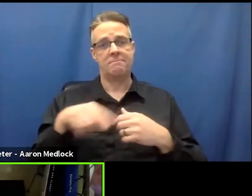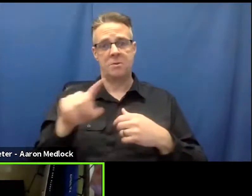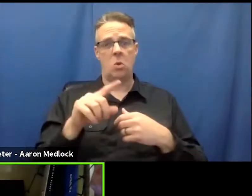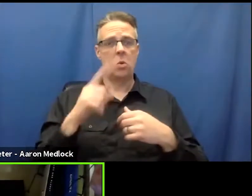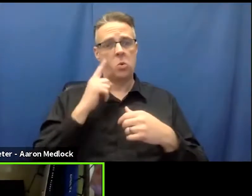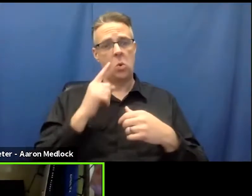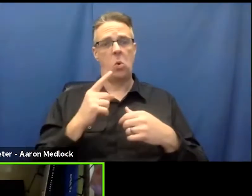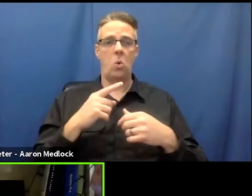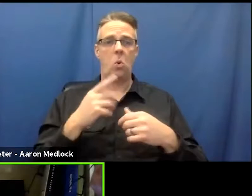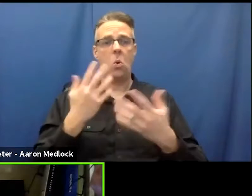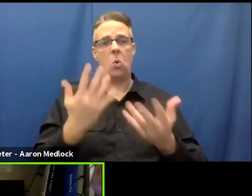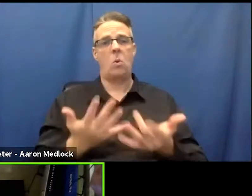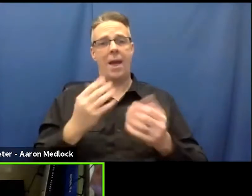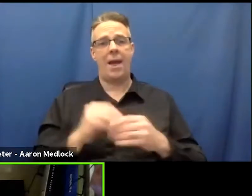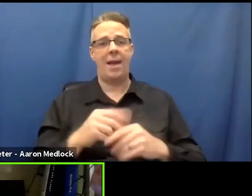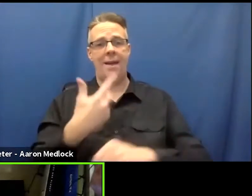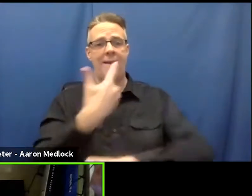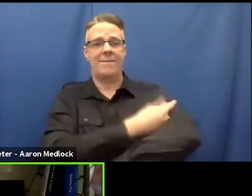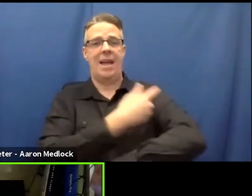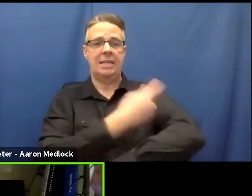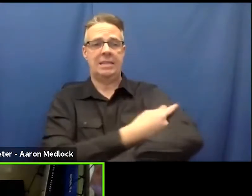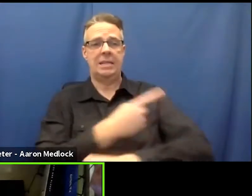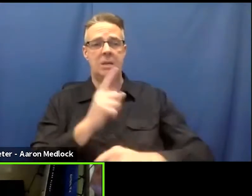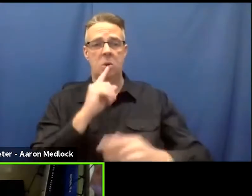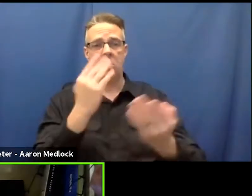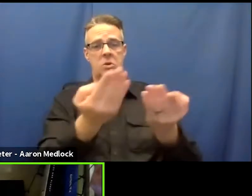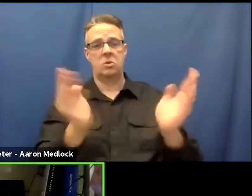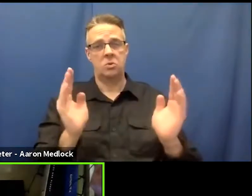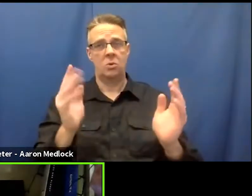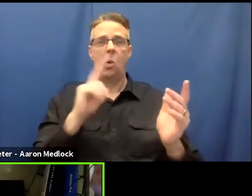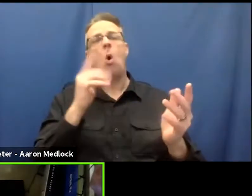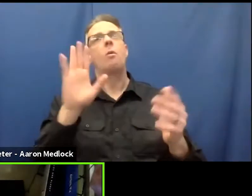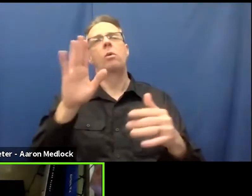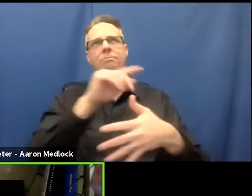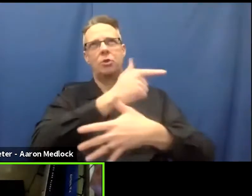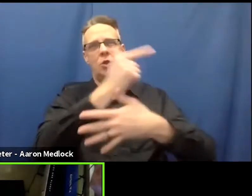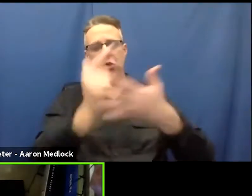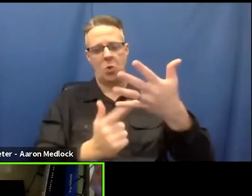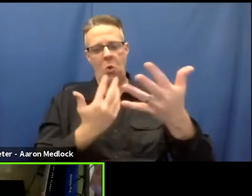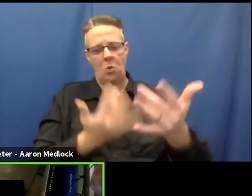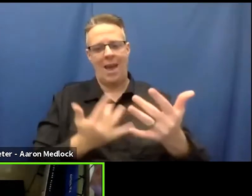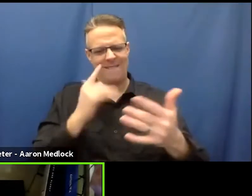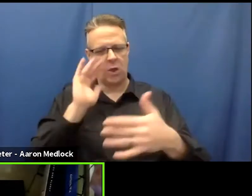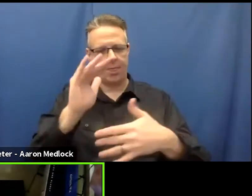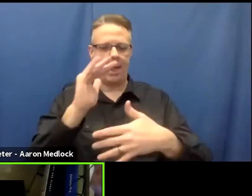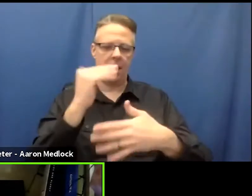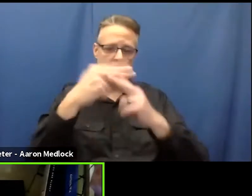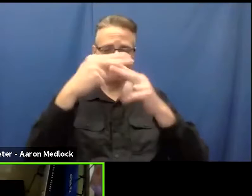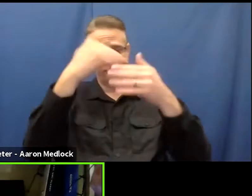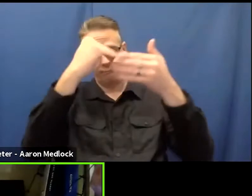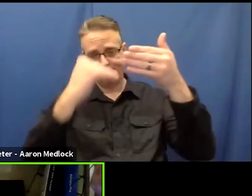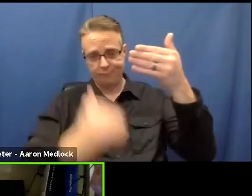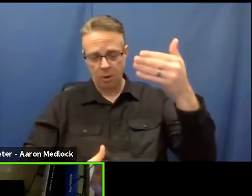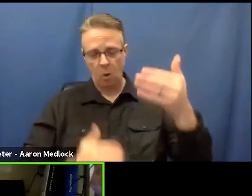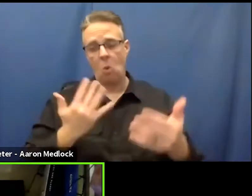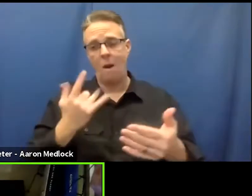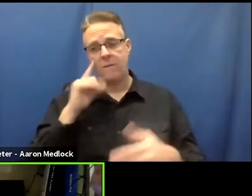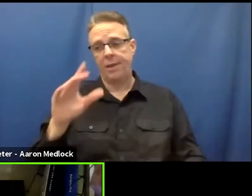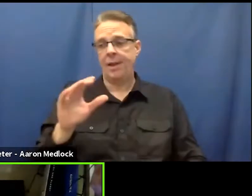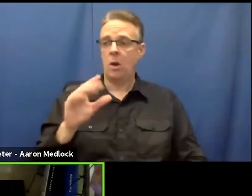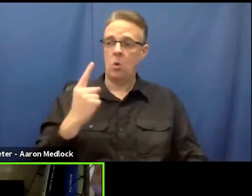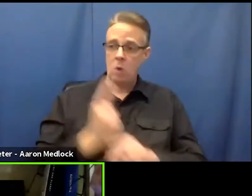waiting in a vaccine queue. And because it's been mainly age-based, although people with health conditions are now getting the